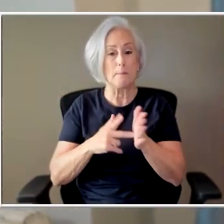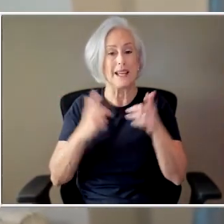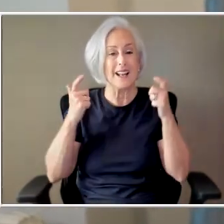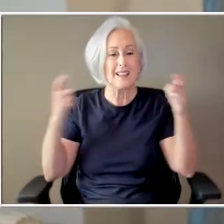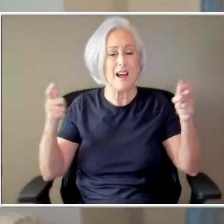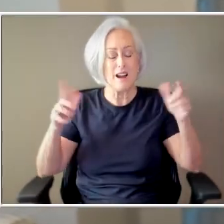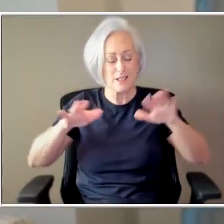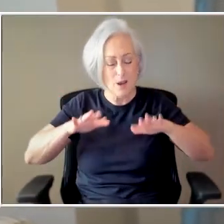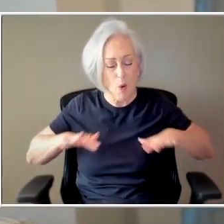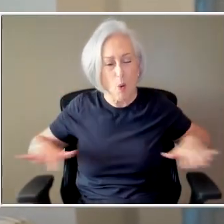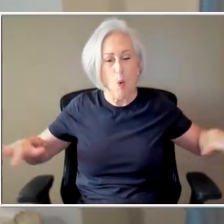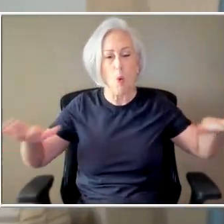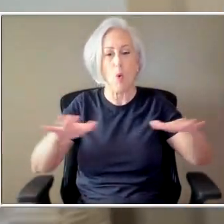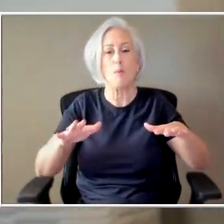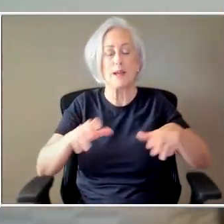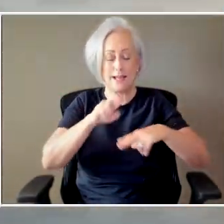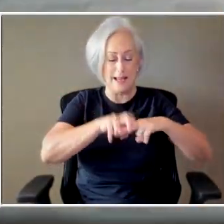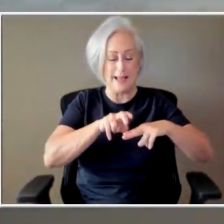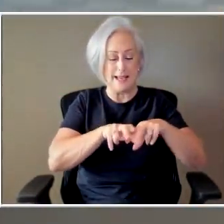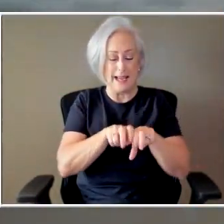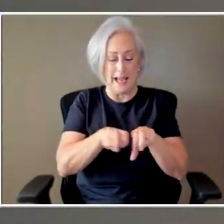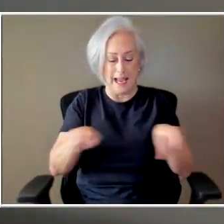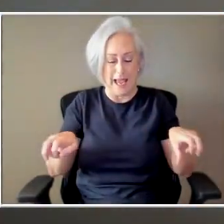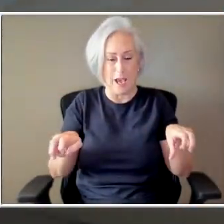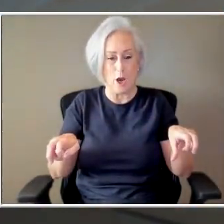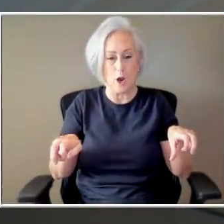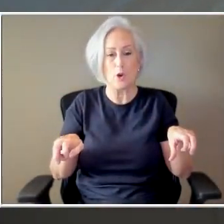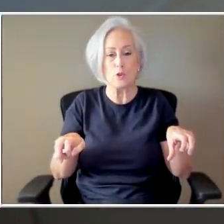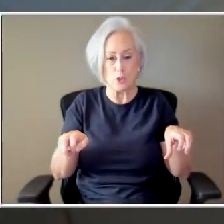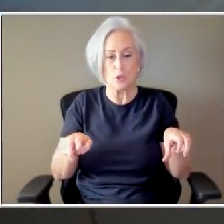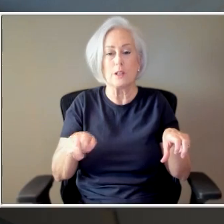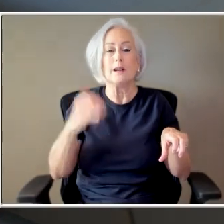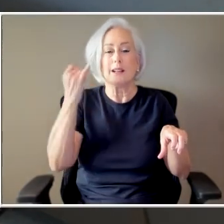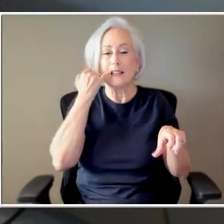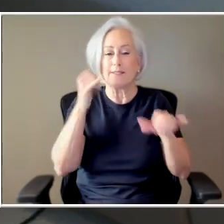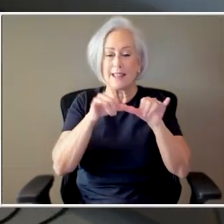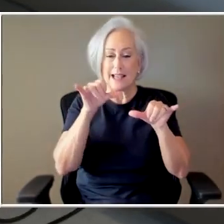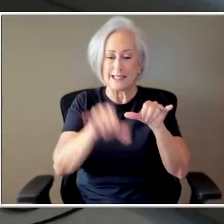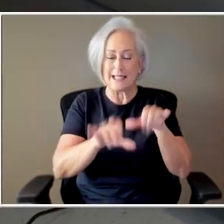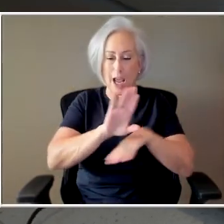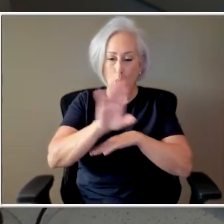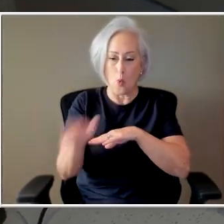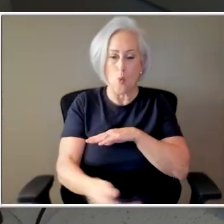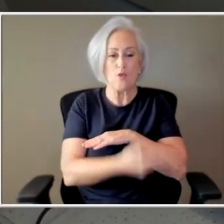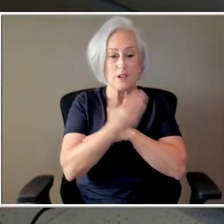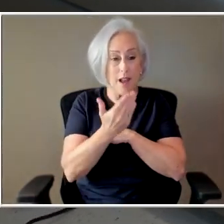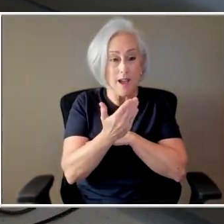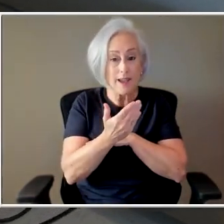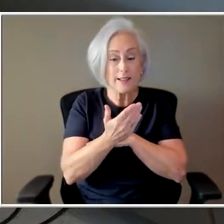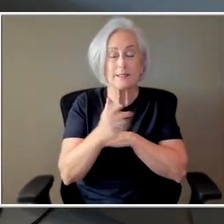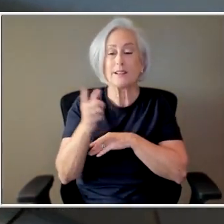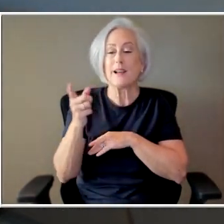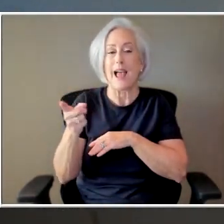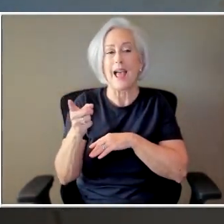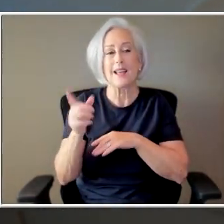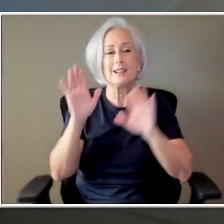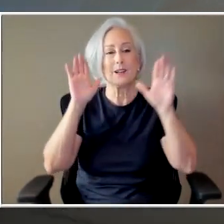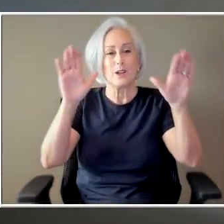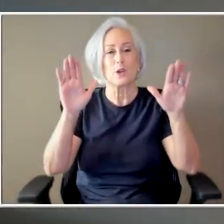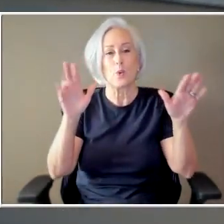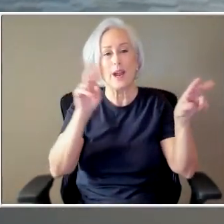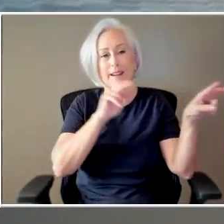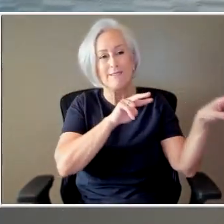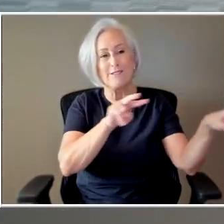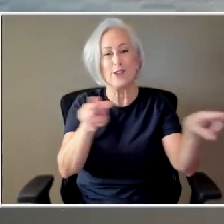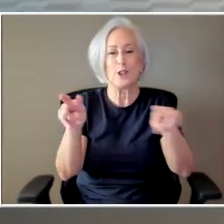our couches in here for our caregivers that stay with them overnight. And then we also have these amazing views for our patients. They are gorgeous views. Yes.